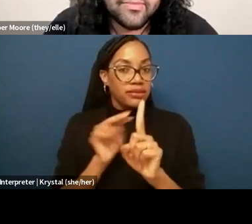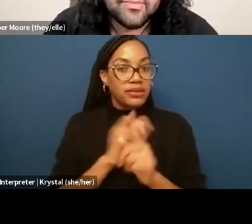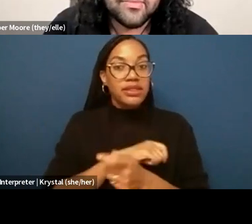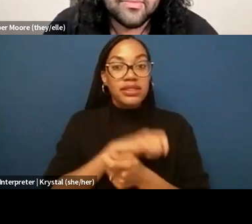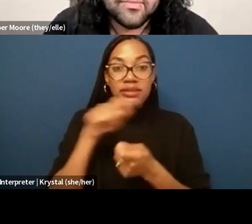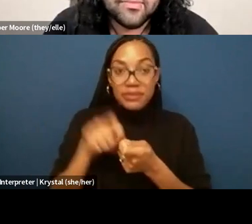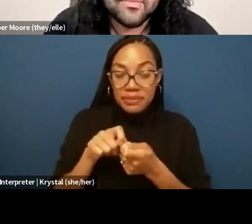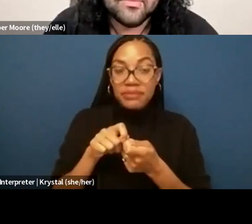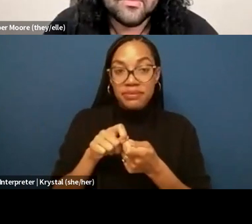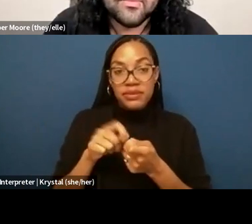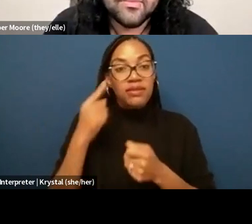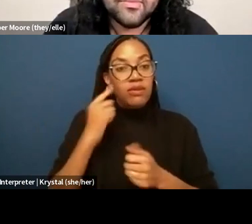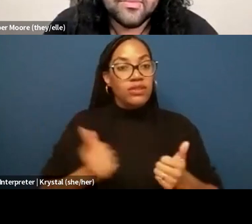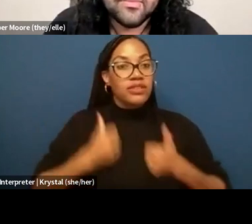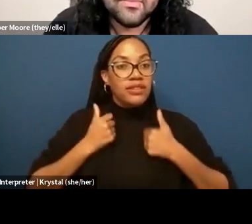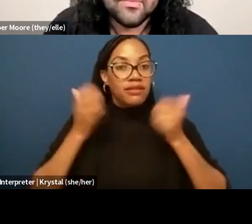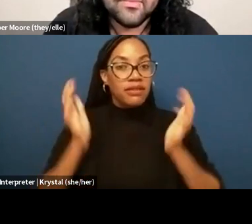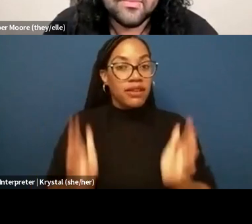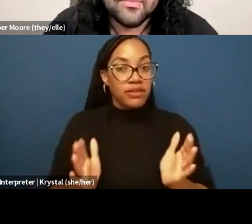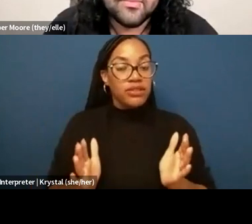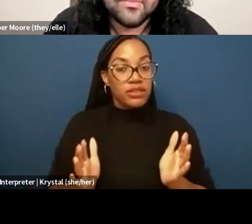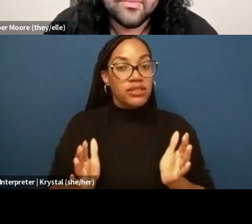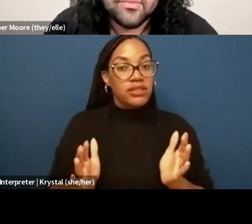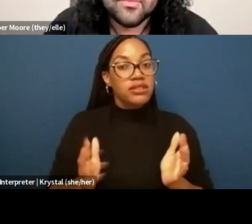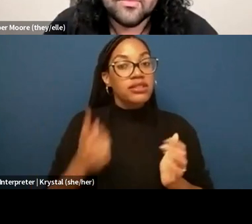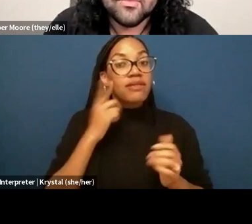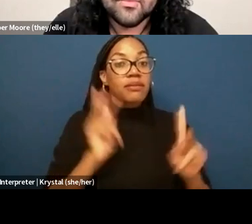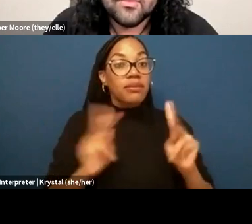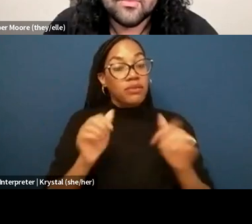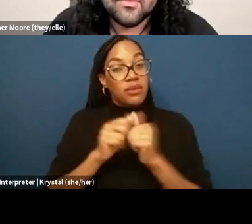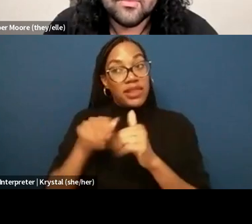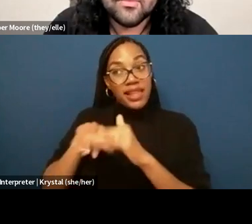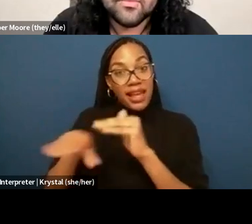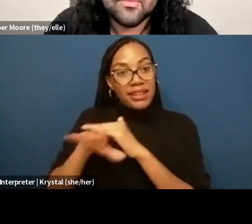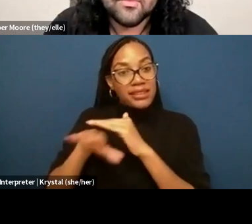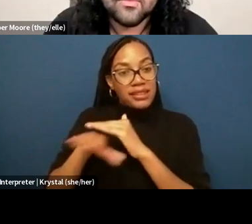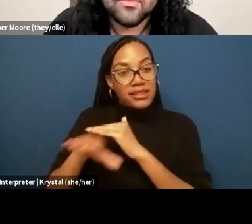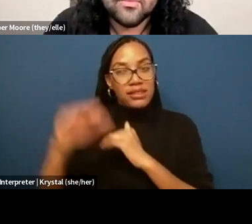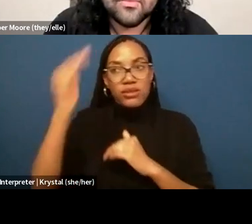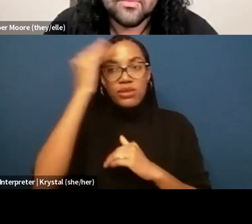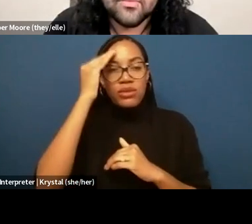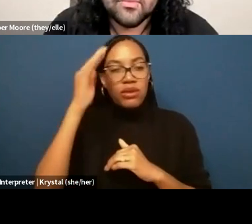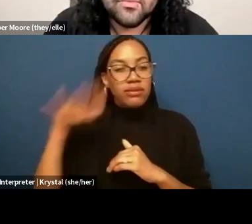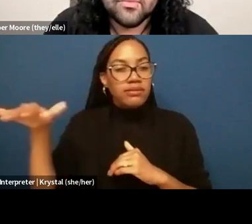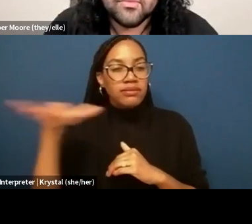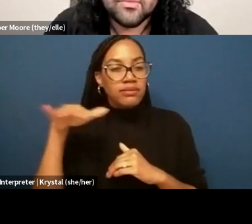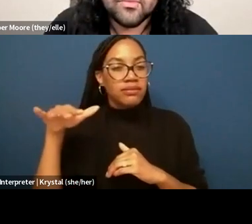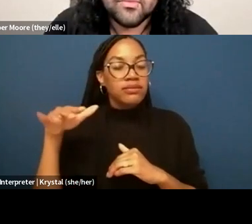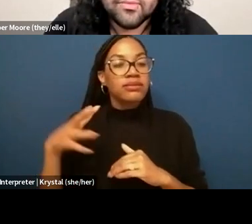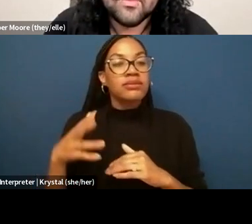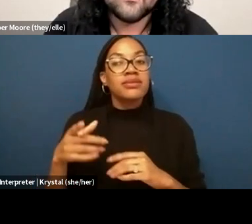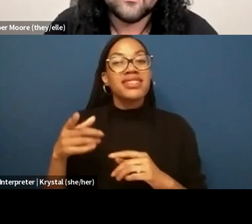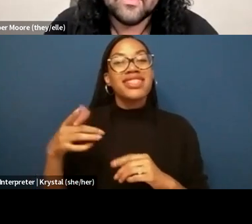for survivors and for those of us with access to ways of knowing that would get